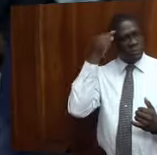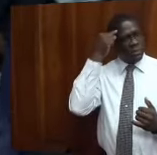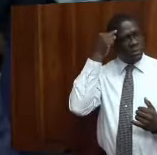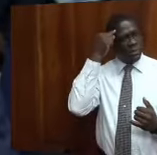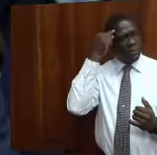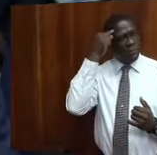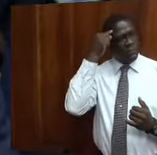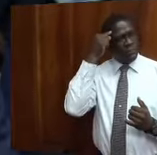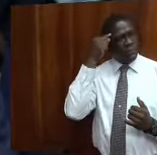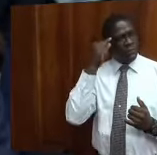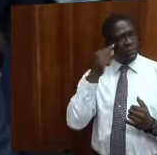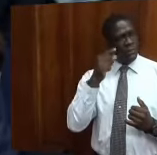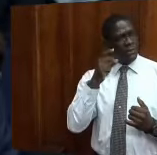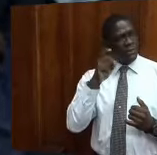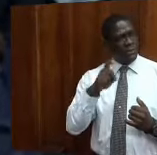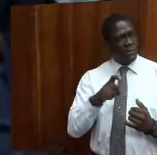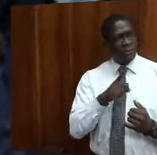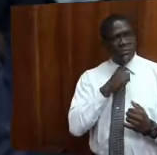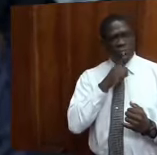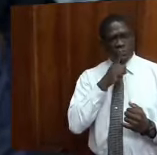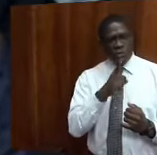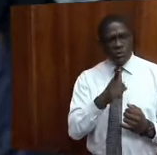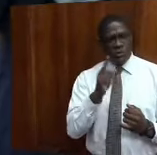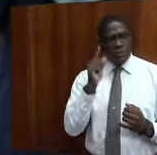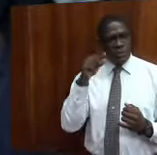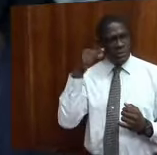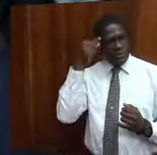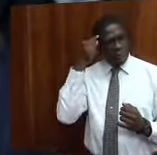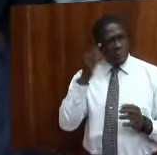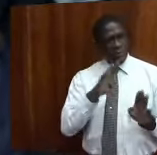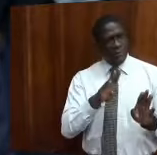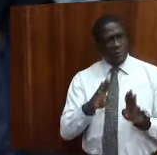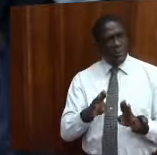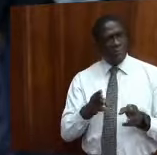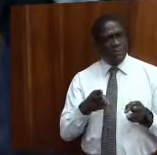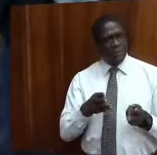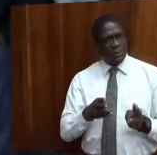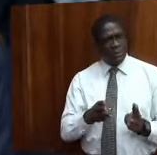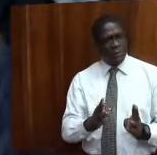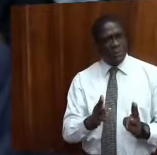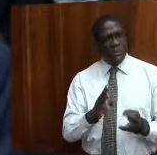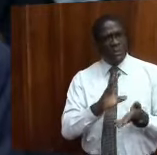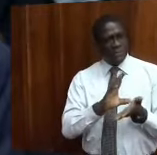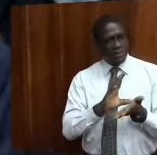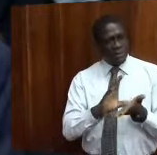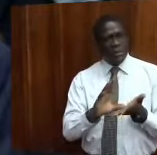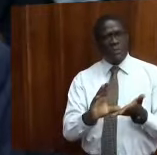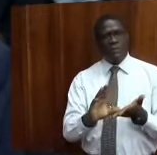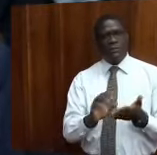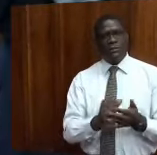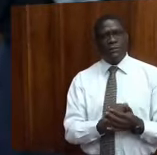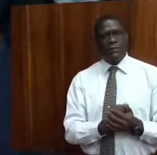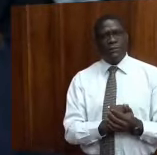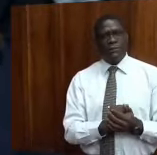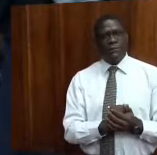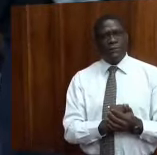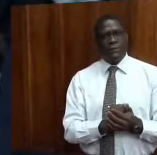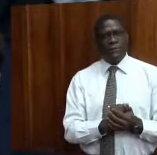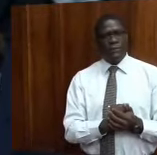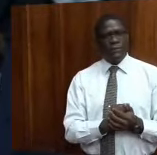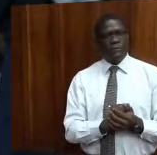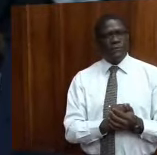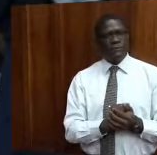to take deep root in the administration of government affairs and its statutory agencies. We know